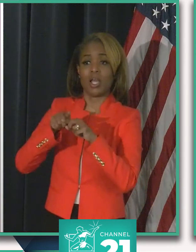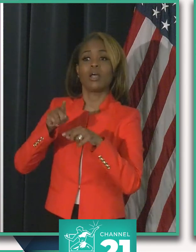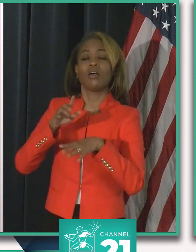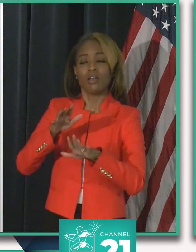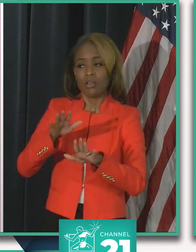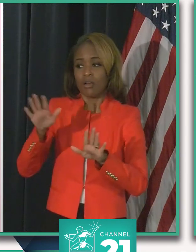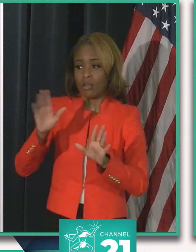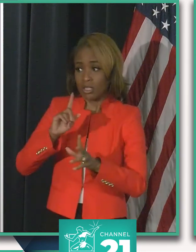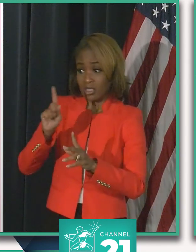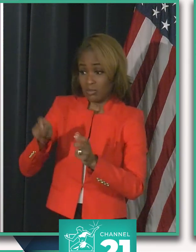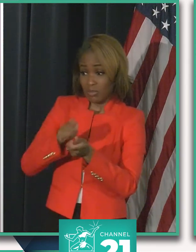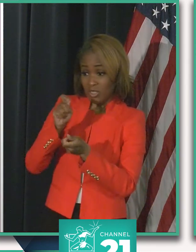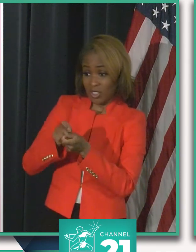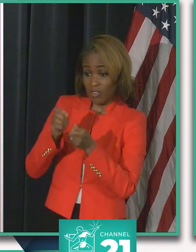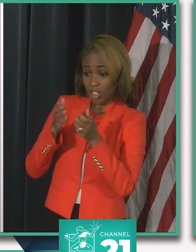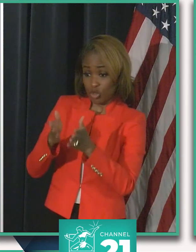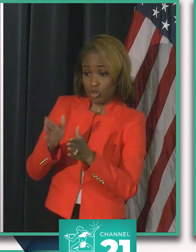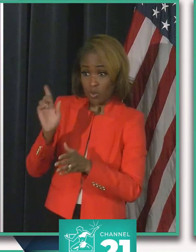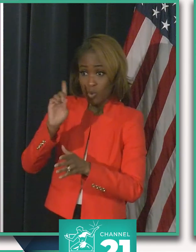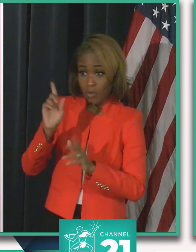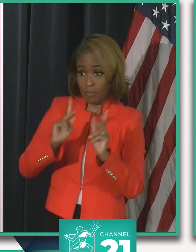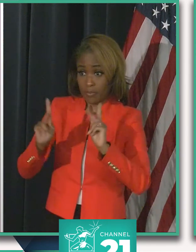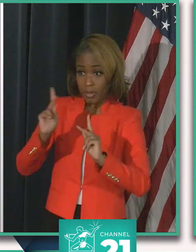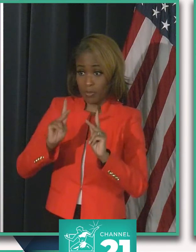particular street that gets most of the dumping?